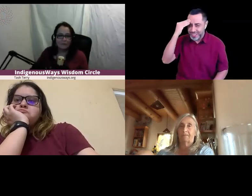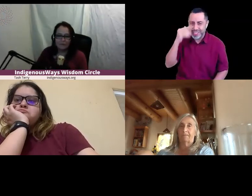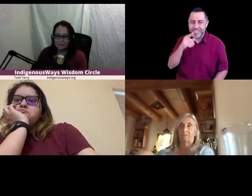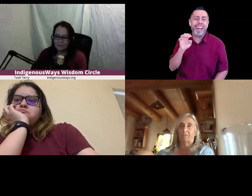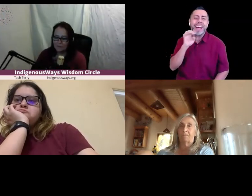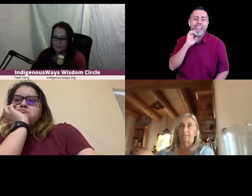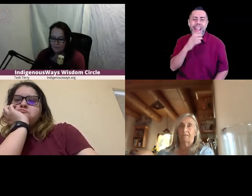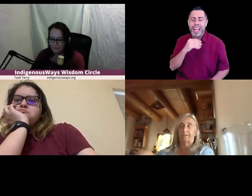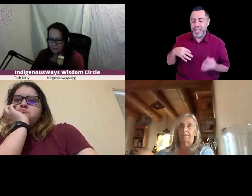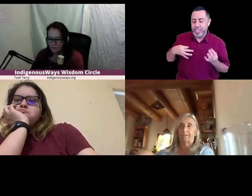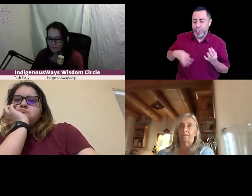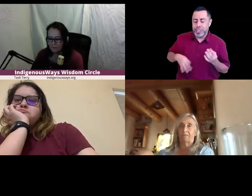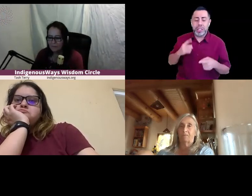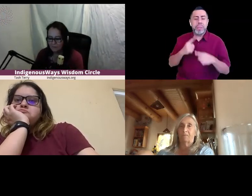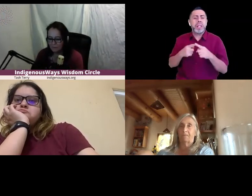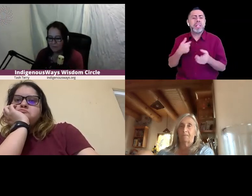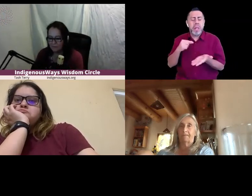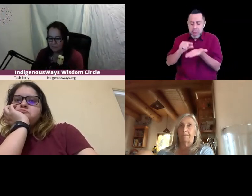contribute in some small ways. So